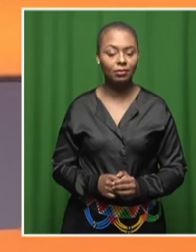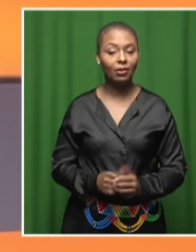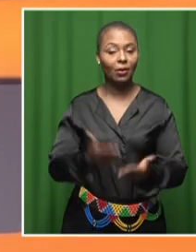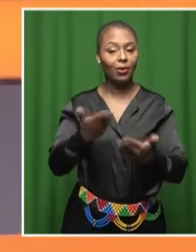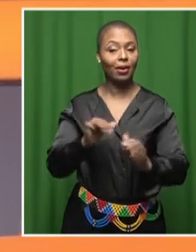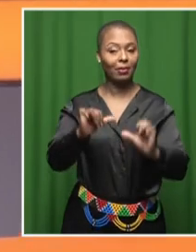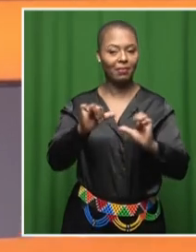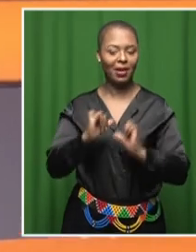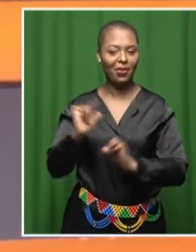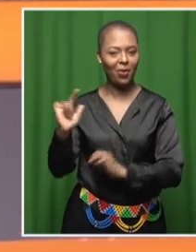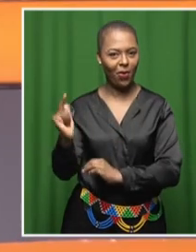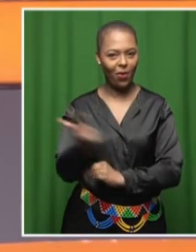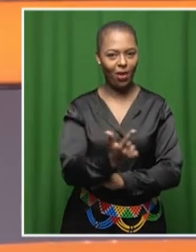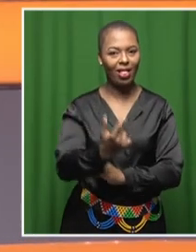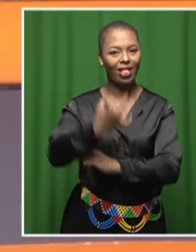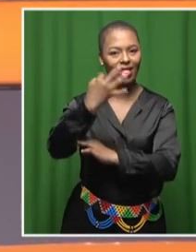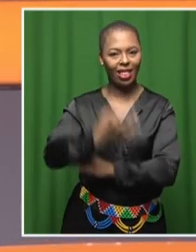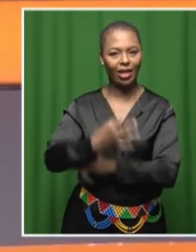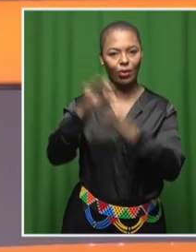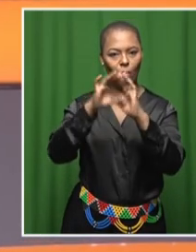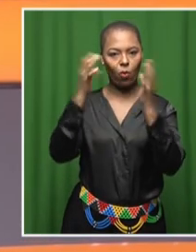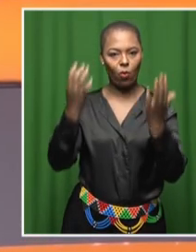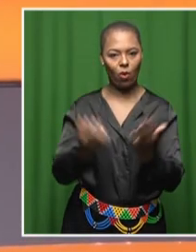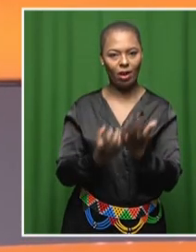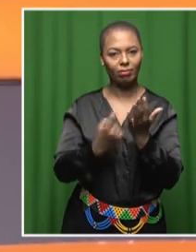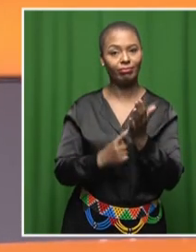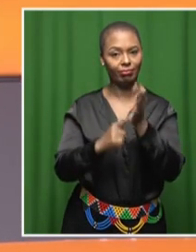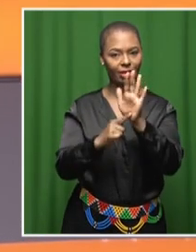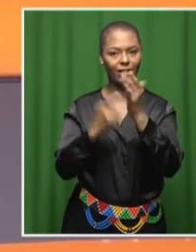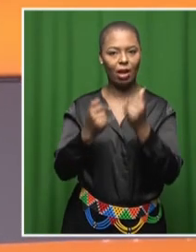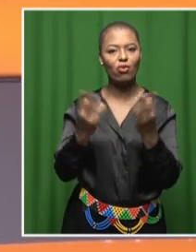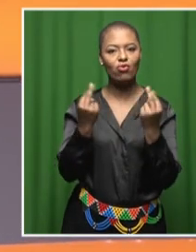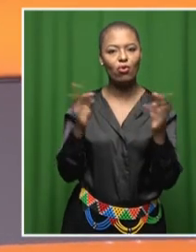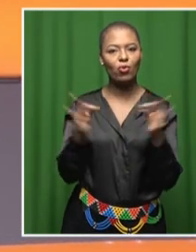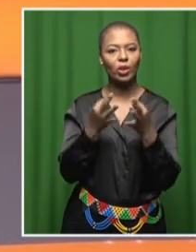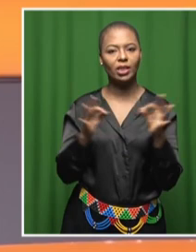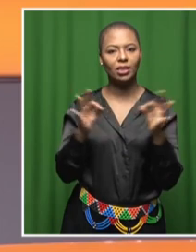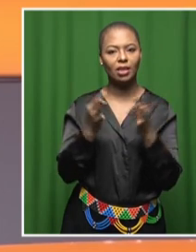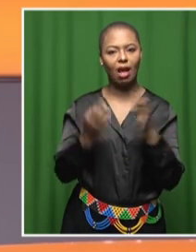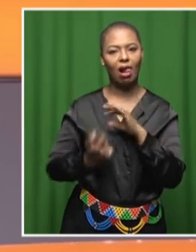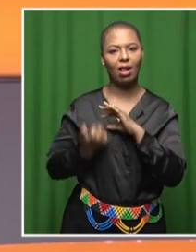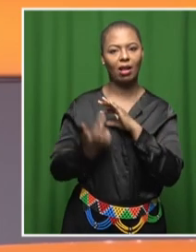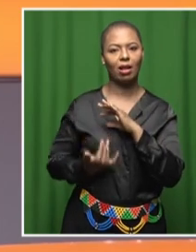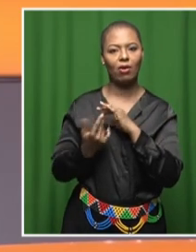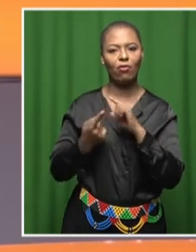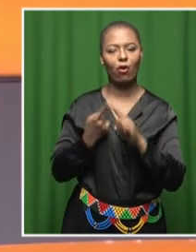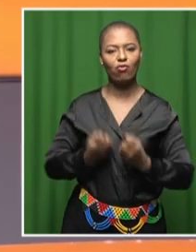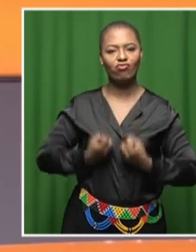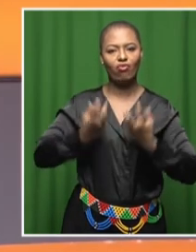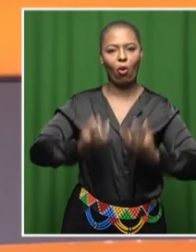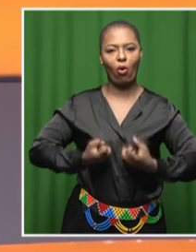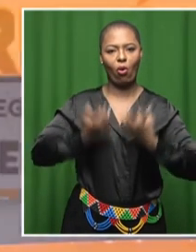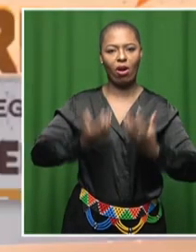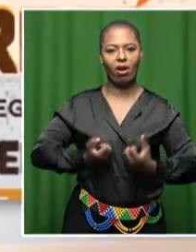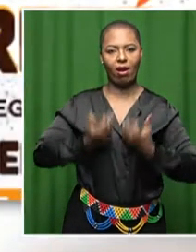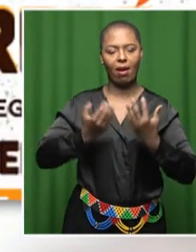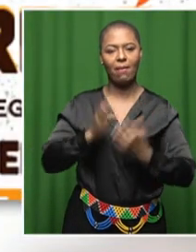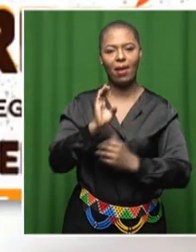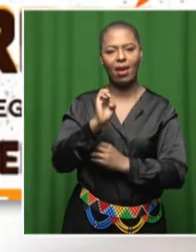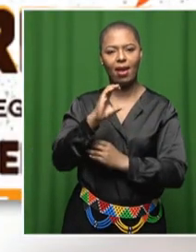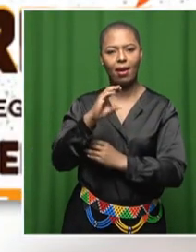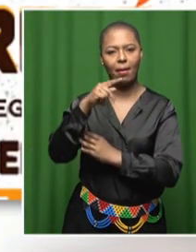Welcome back, everybody. Now, Third World Express, a new musical that draws its inspiration from the epic poem of the same title by Dr.